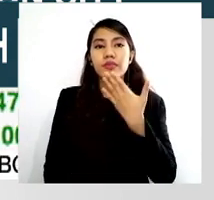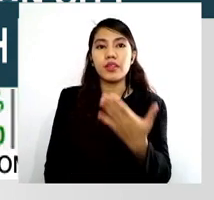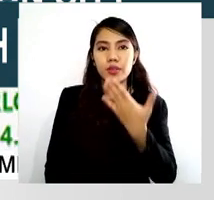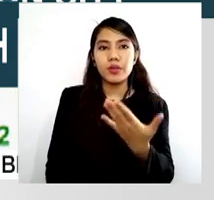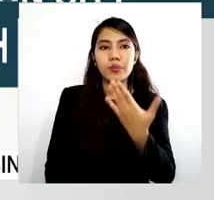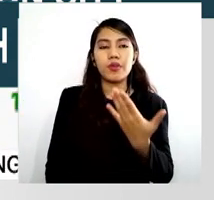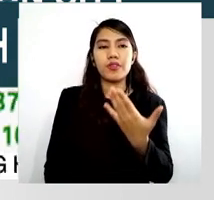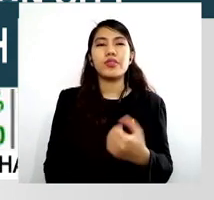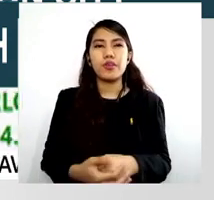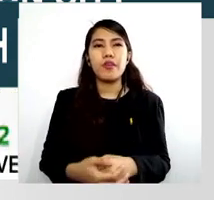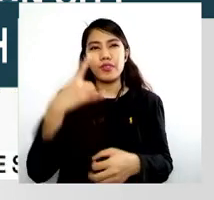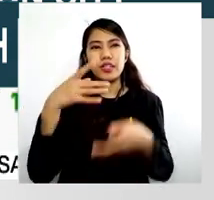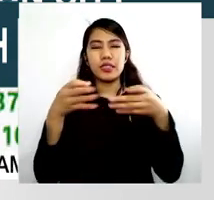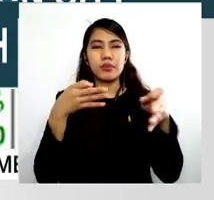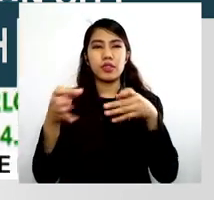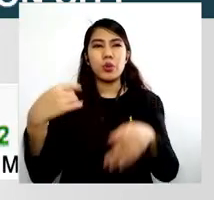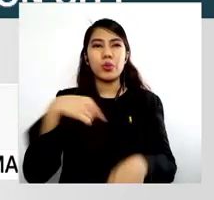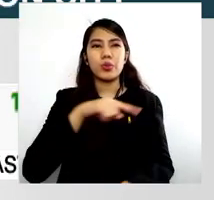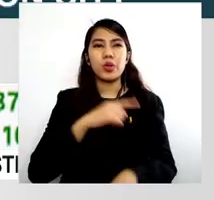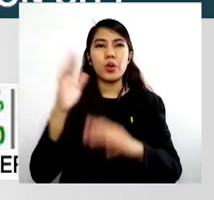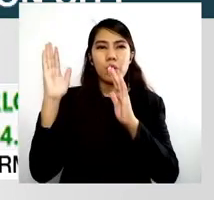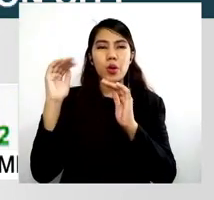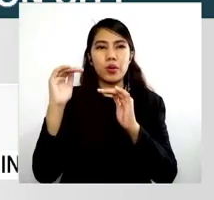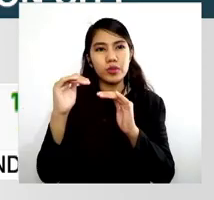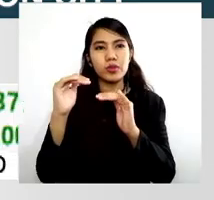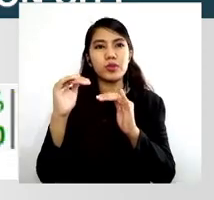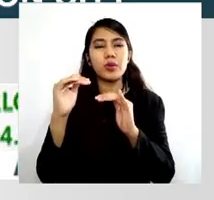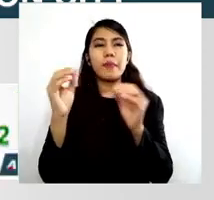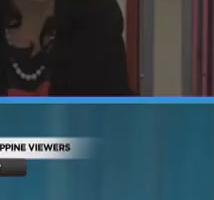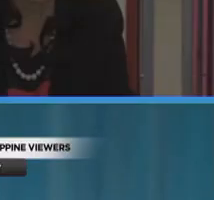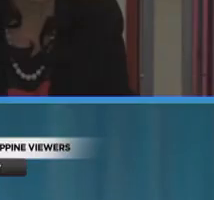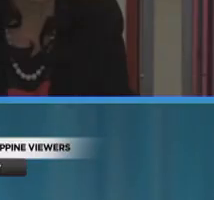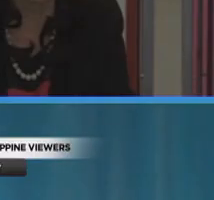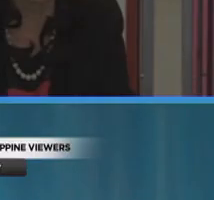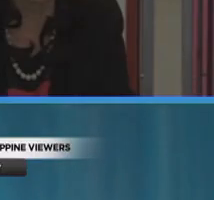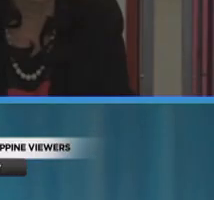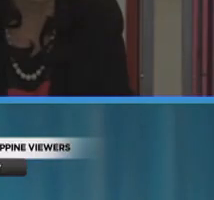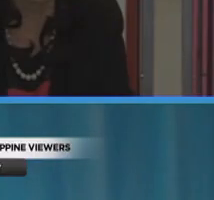light on this issue. We do hope to hear more from you on the developments here.